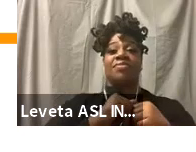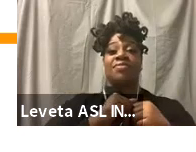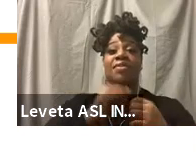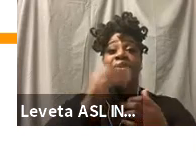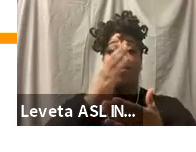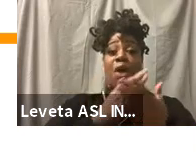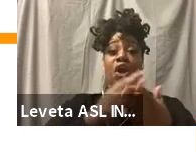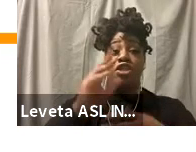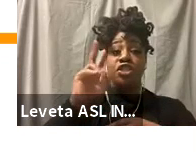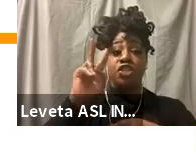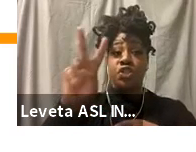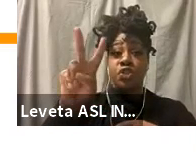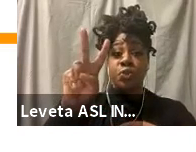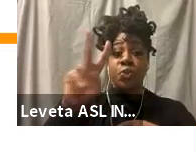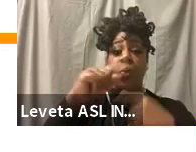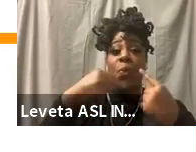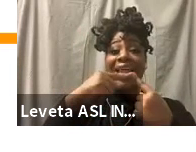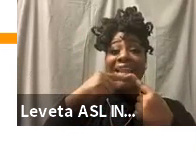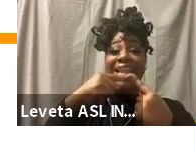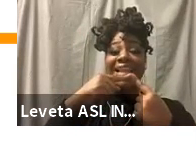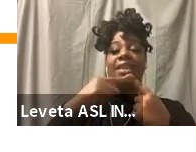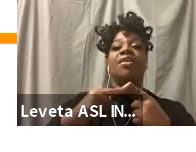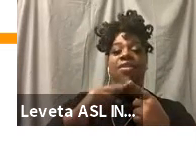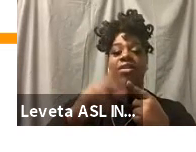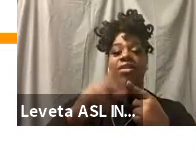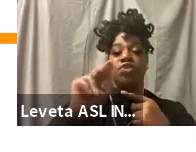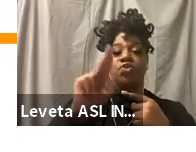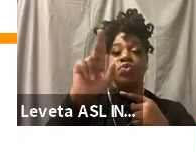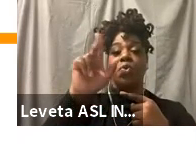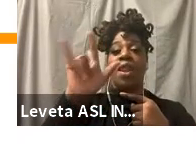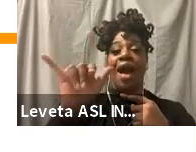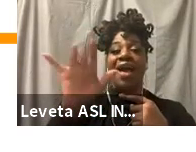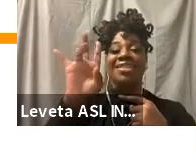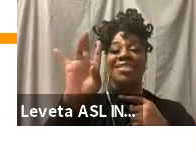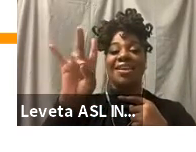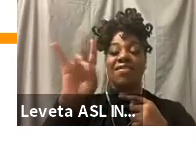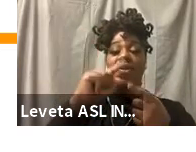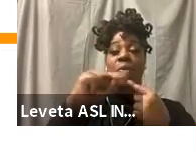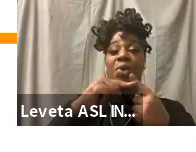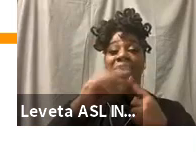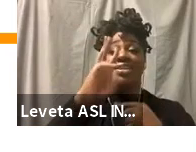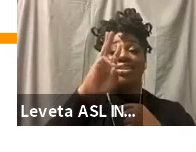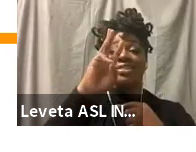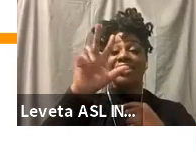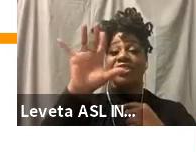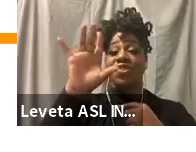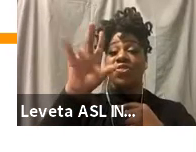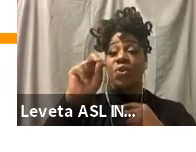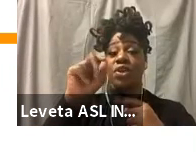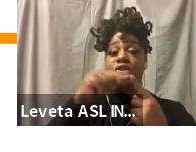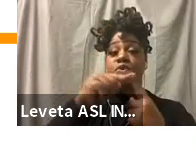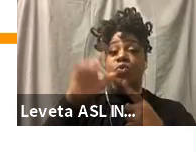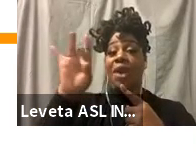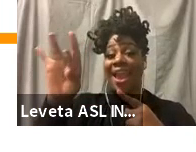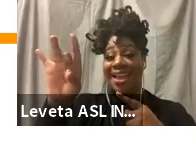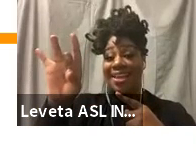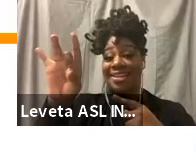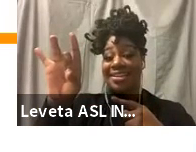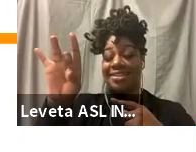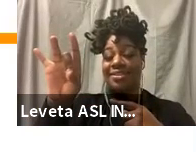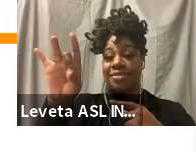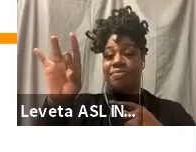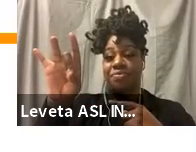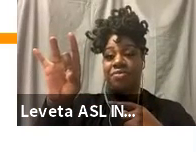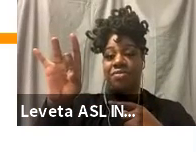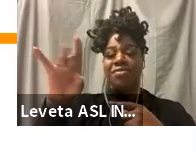7th. And it is also from 6:30 to 8 p.m. We know that we did not get a chance to get to all of